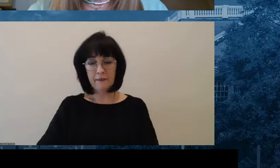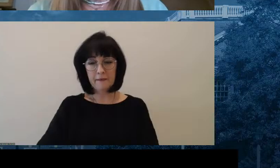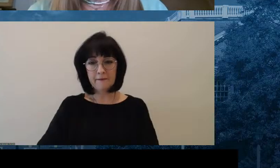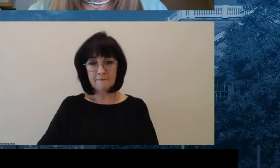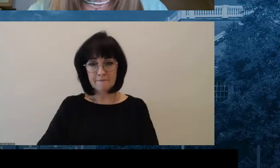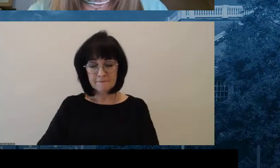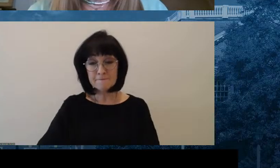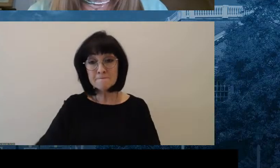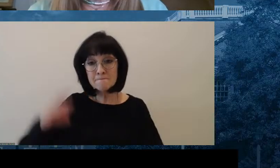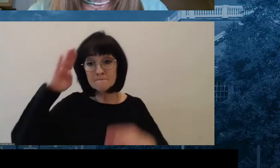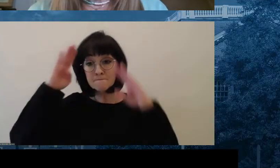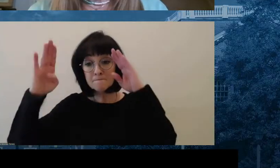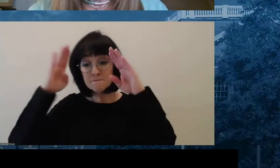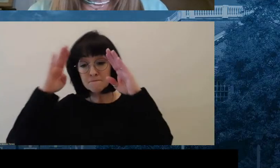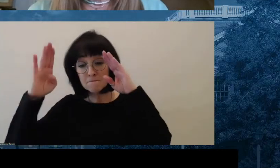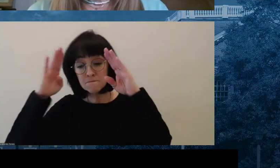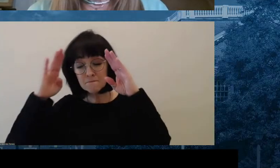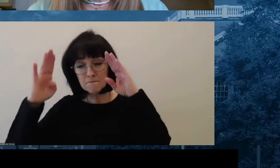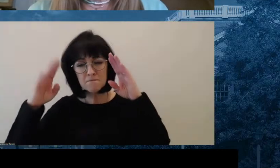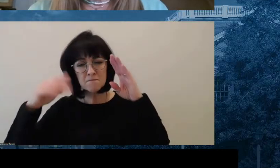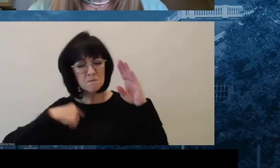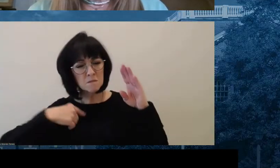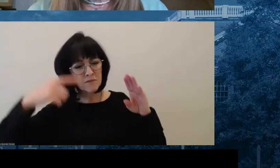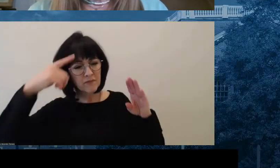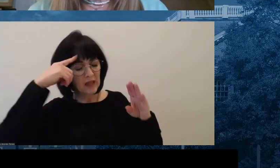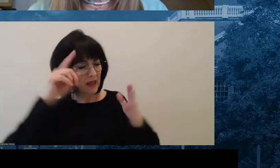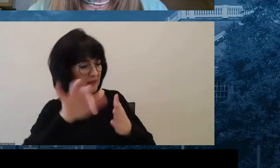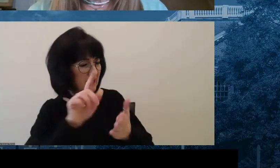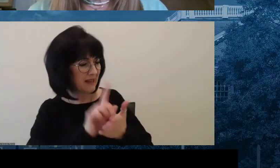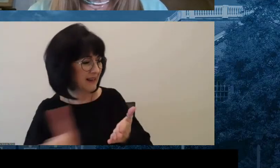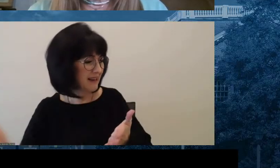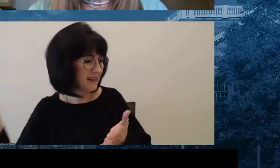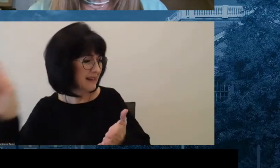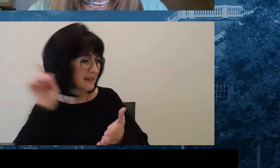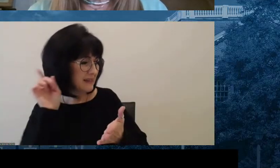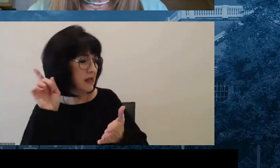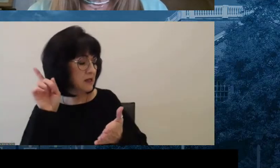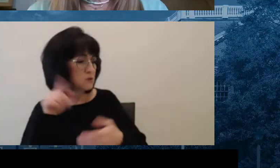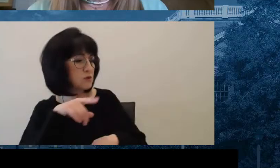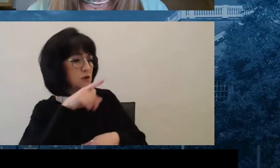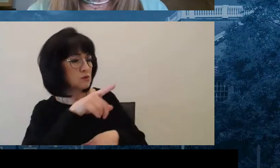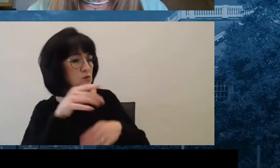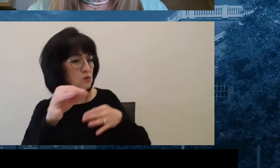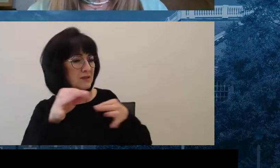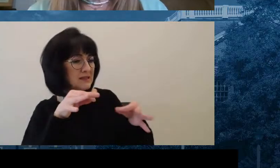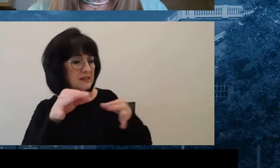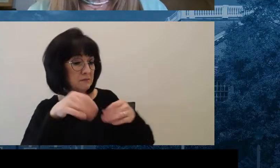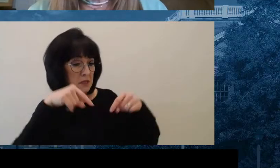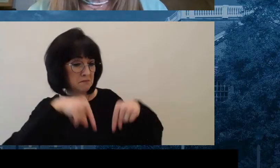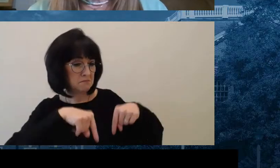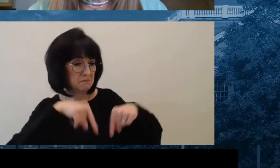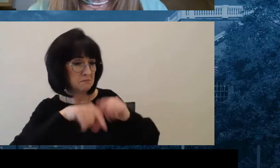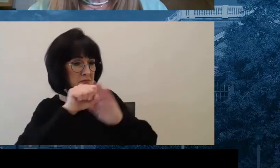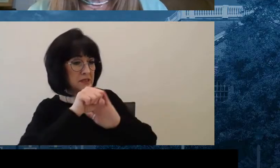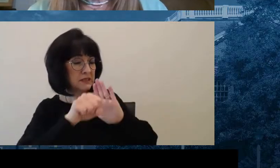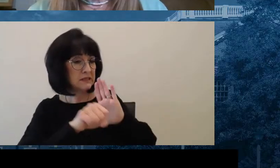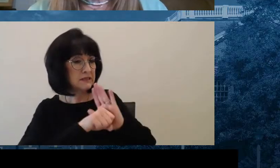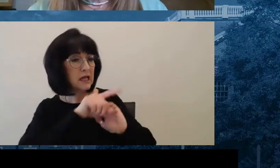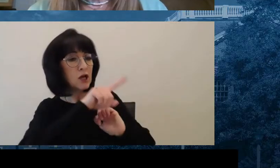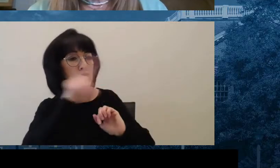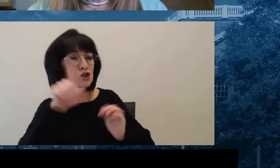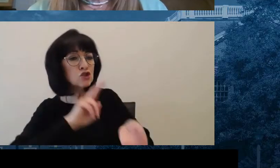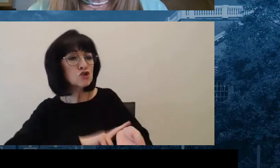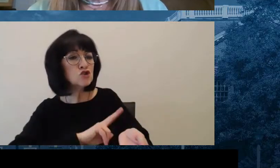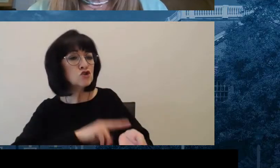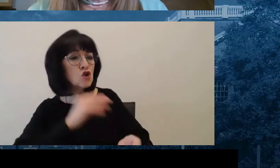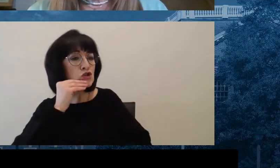Hi, everyone. Thanks so much. I believe it was last week that you answered a question saying conditions in the state were pretty good for long-term care centers and assisted living